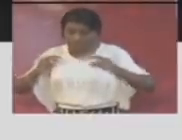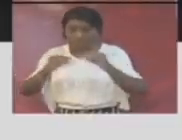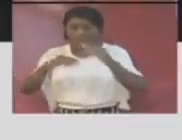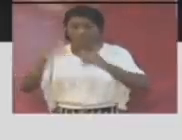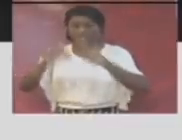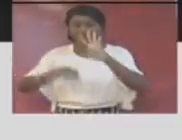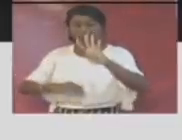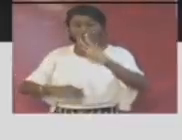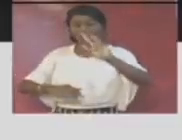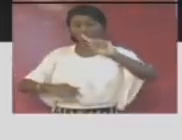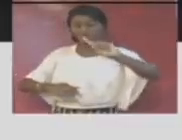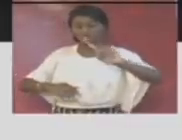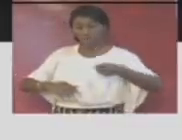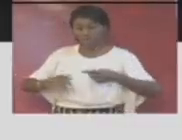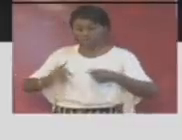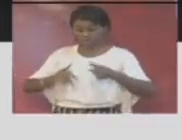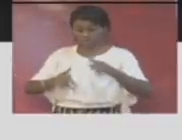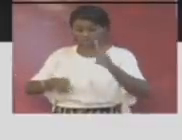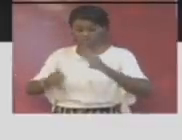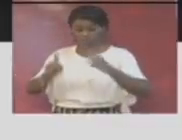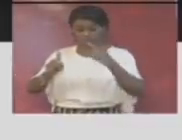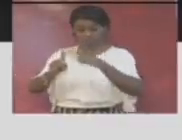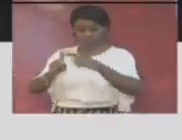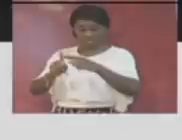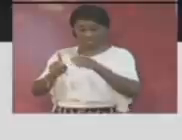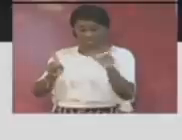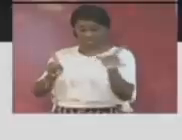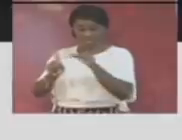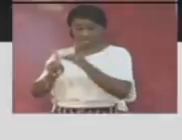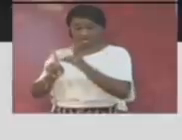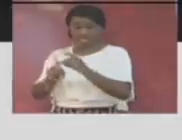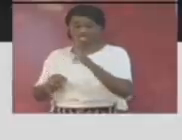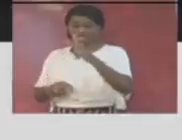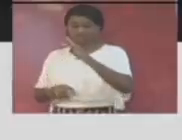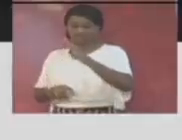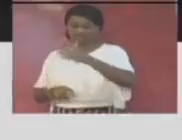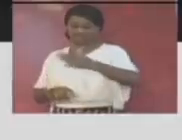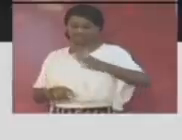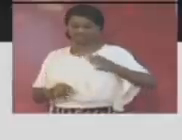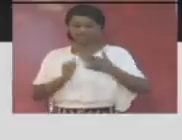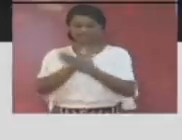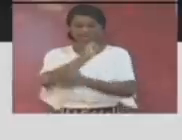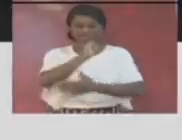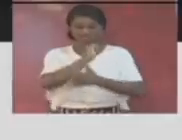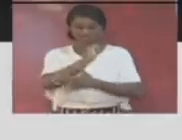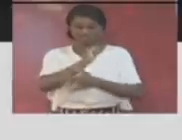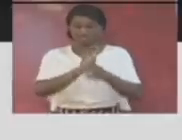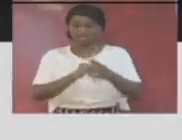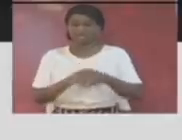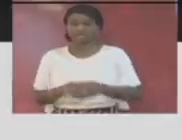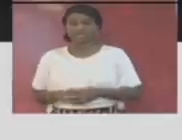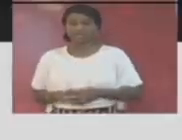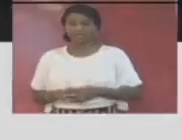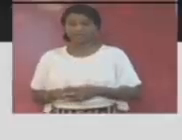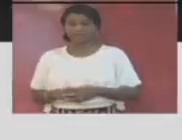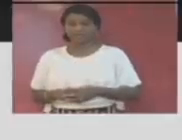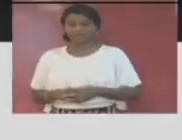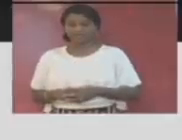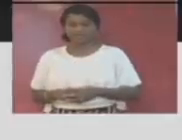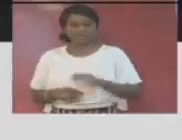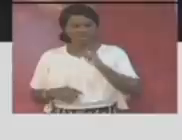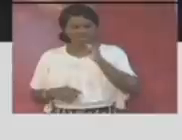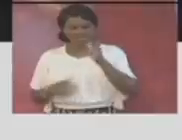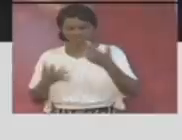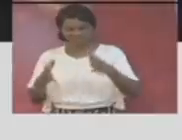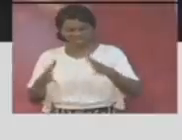4,000 COVID patients in 3 different countries. And I must stress that this this study has not yet been peer-reviewed,